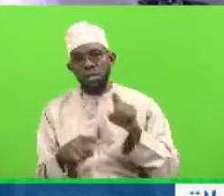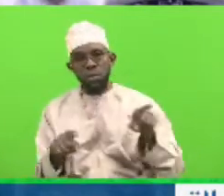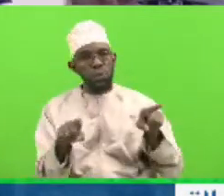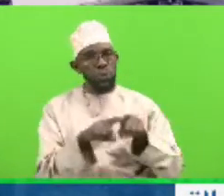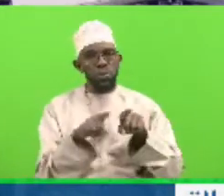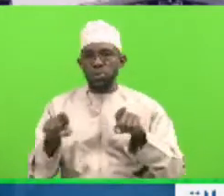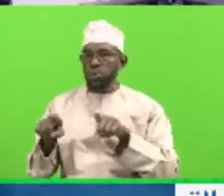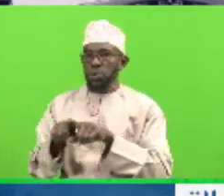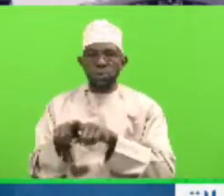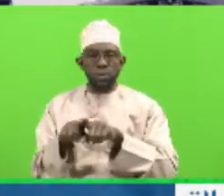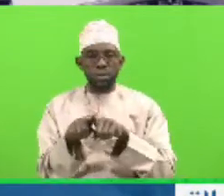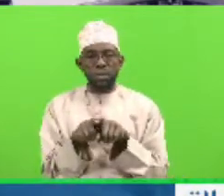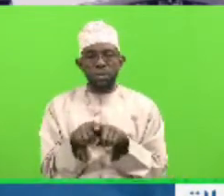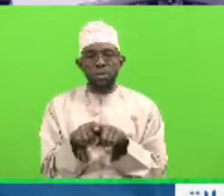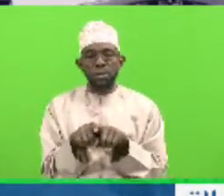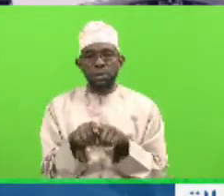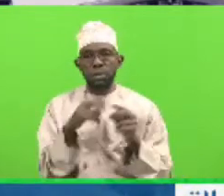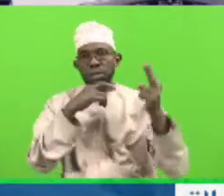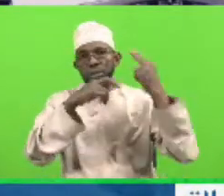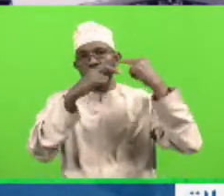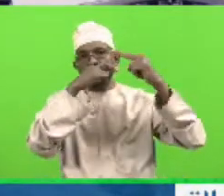also unprecedented in history.